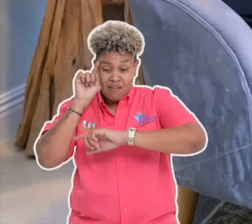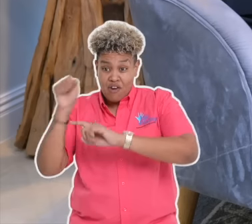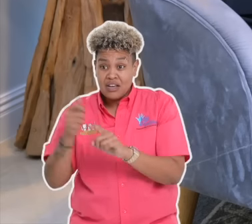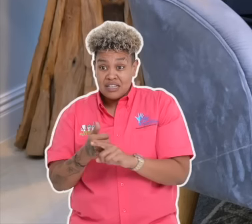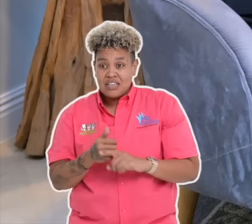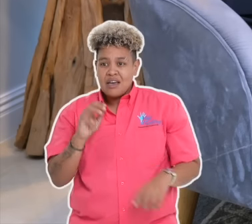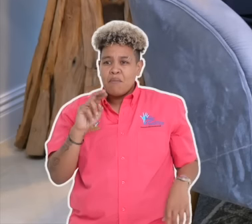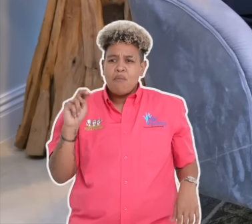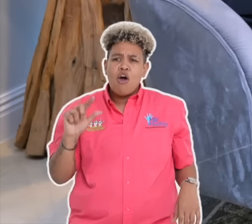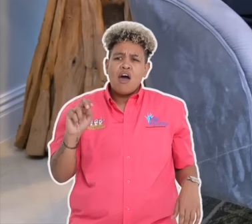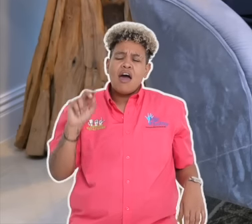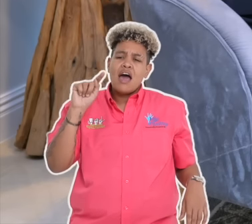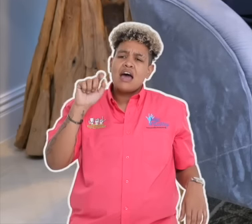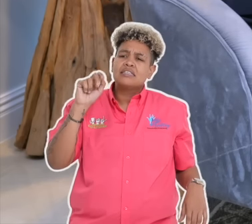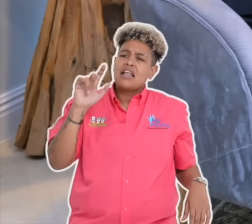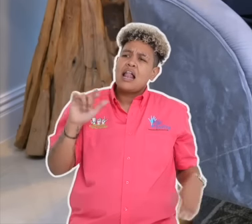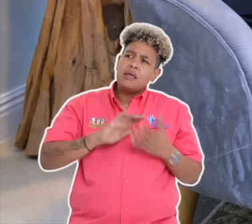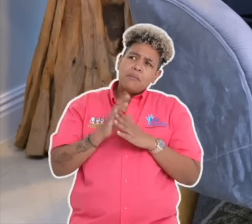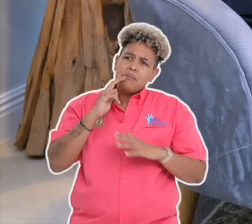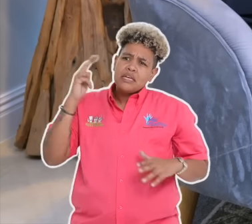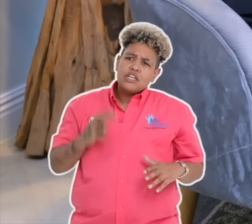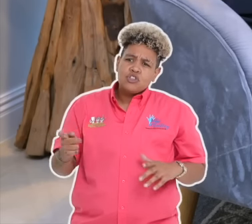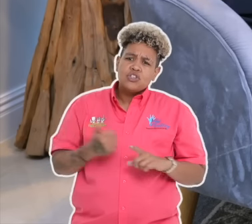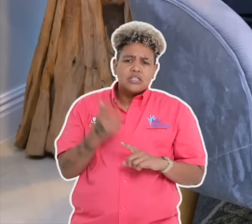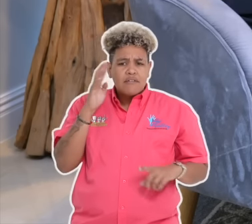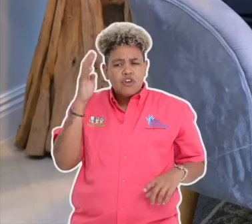That is now Morgan Stanley. And you